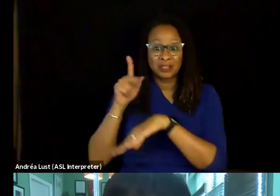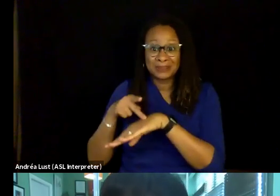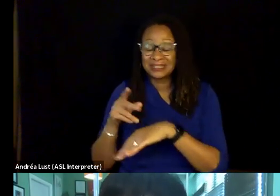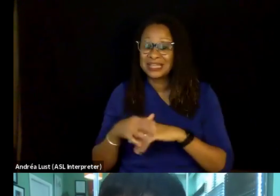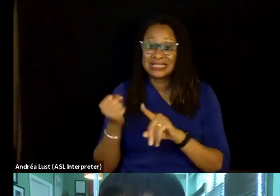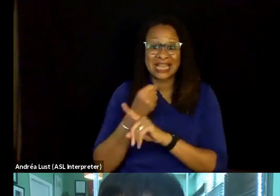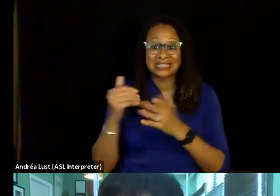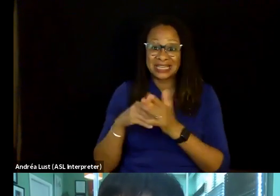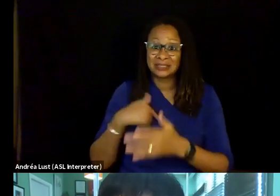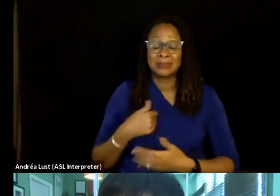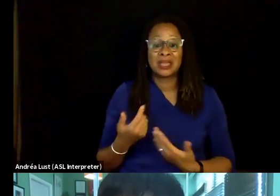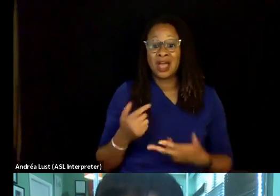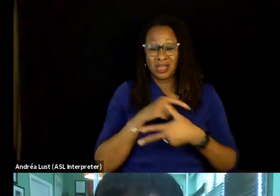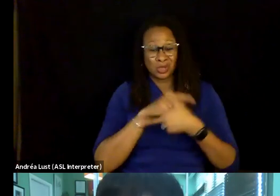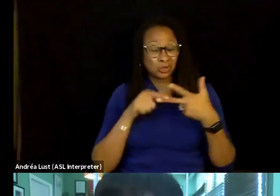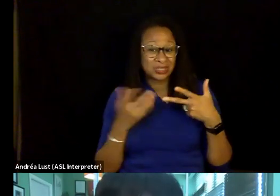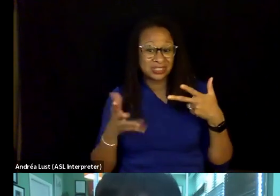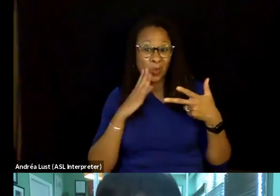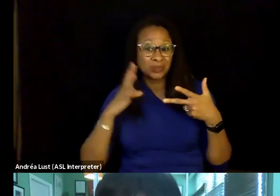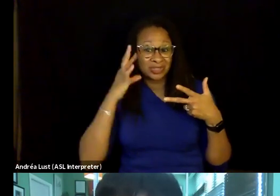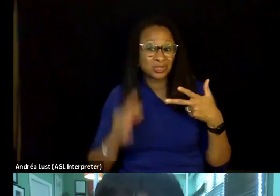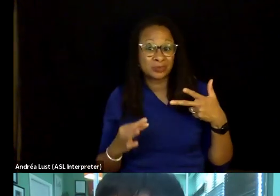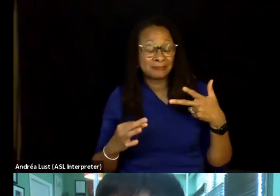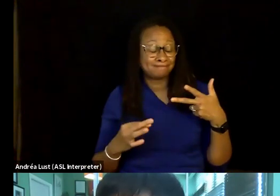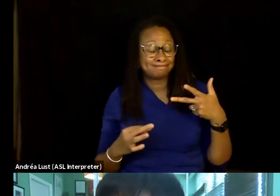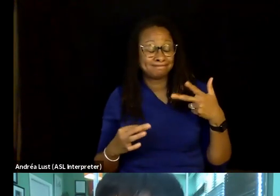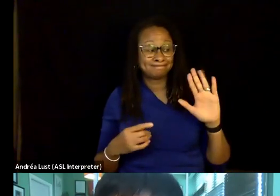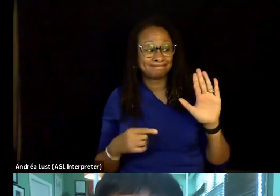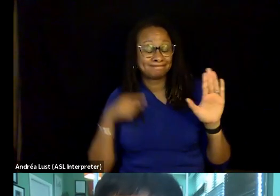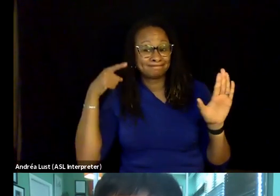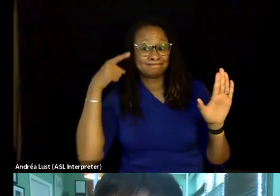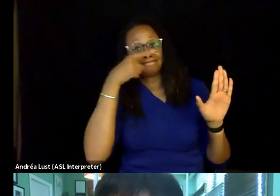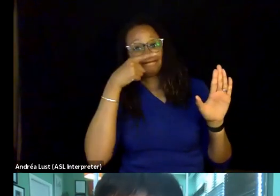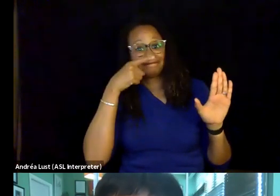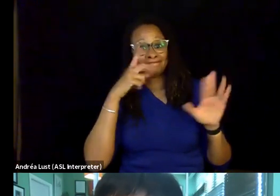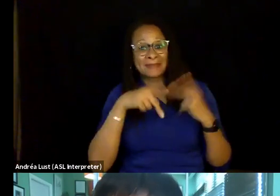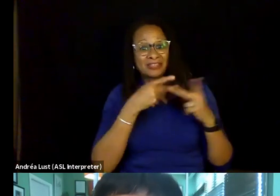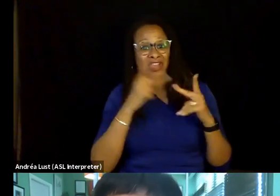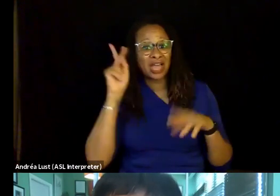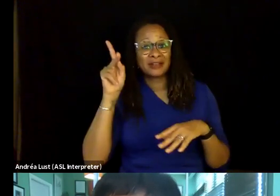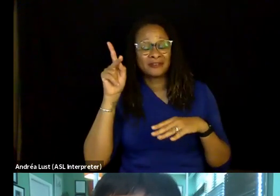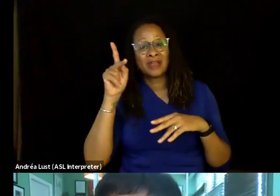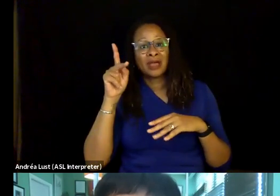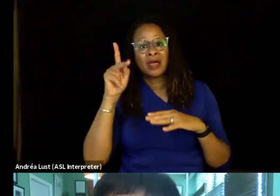those three things, and that will determine what